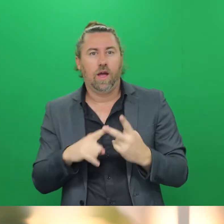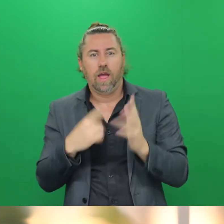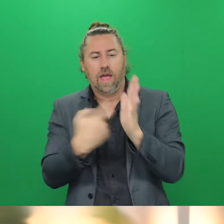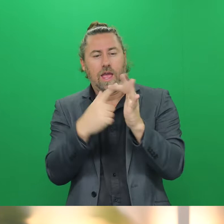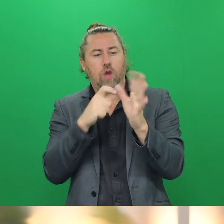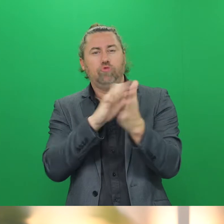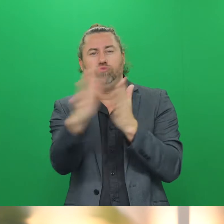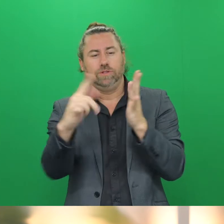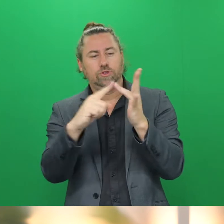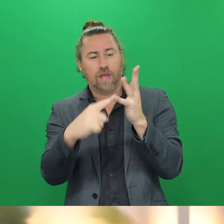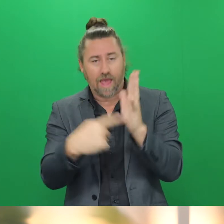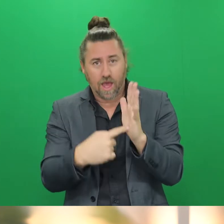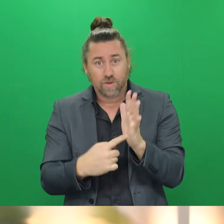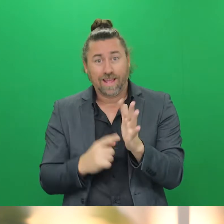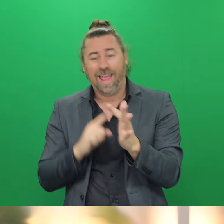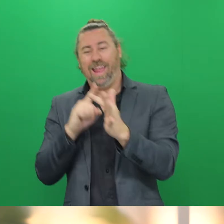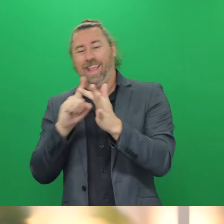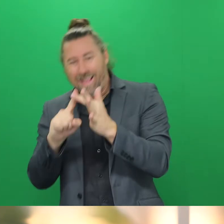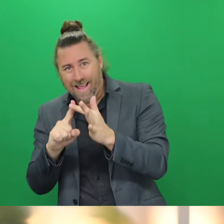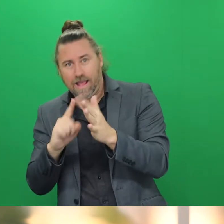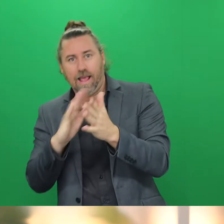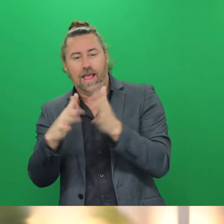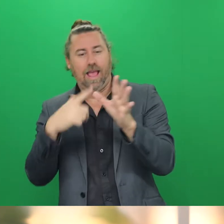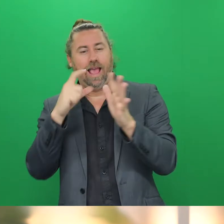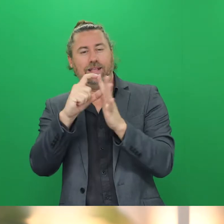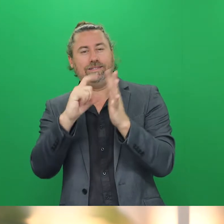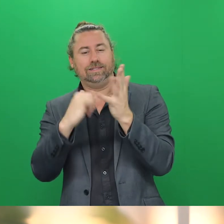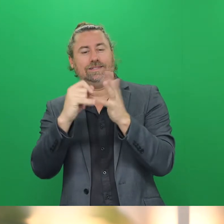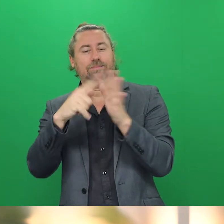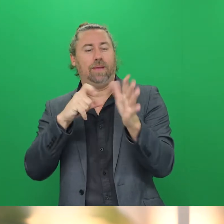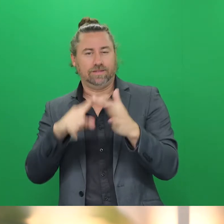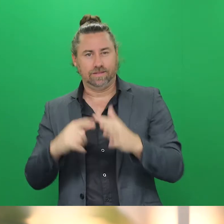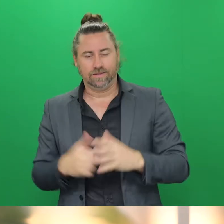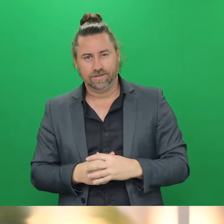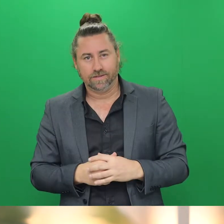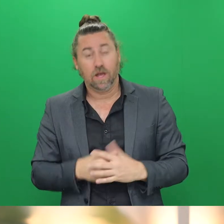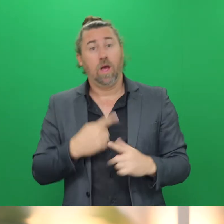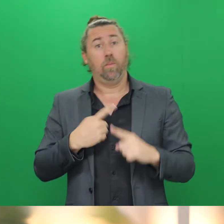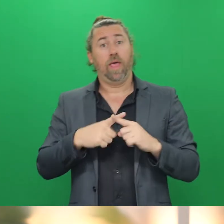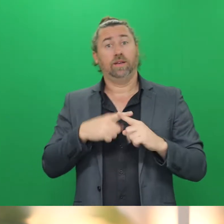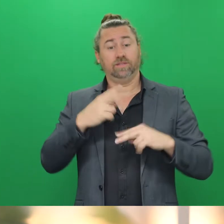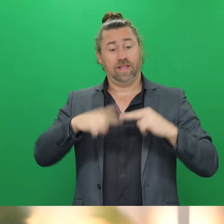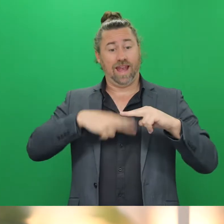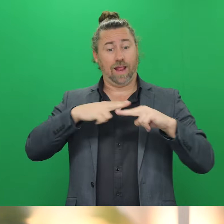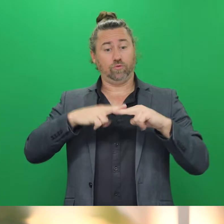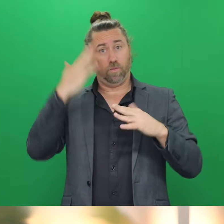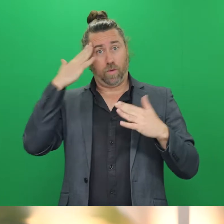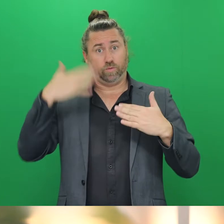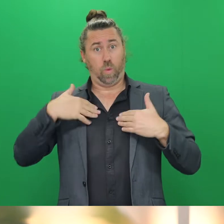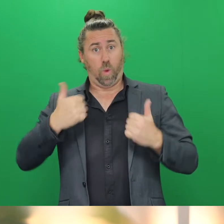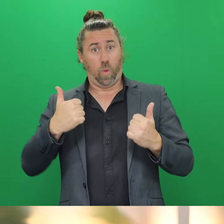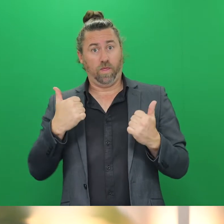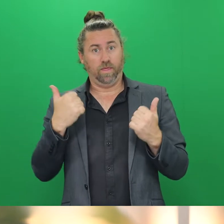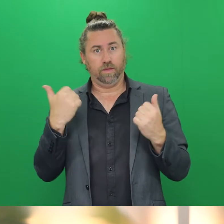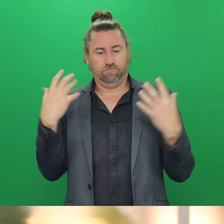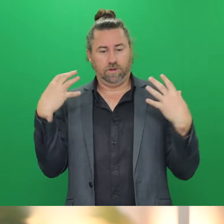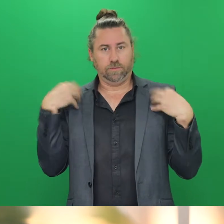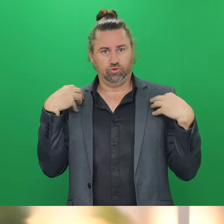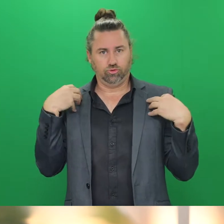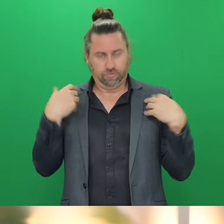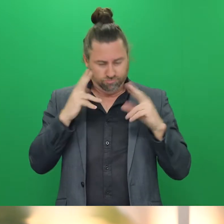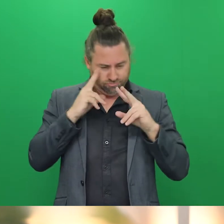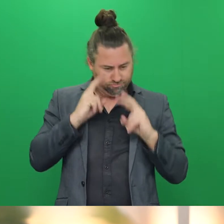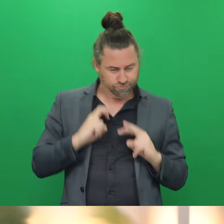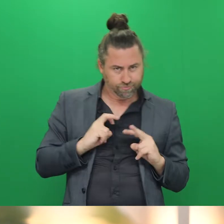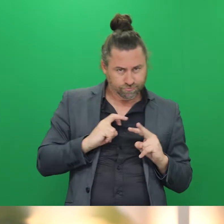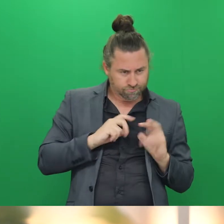Reach Out and eHeadspace. In addition, the National Mental Health Commission undertook an extensive